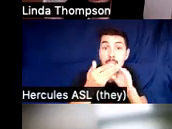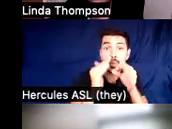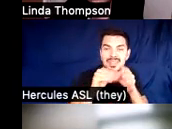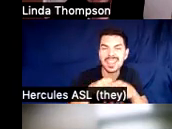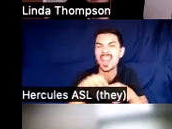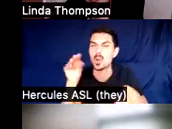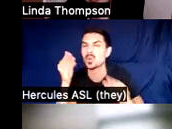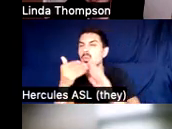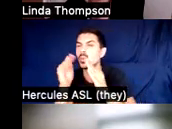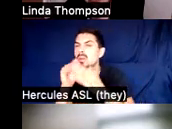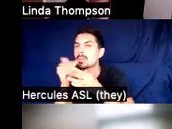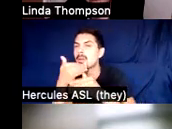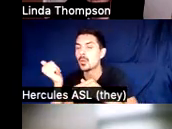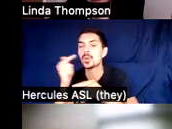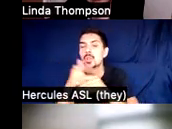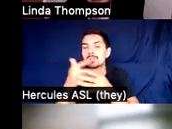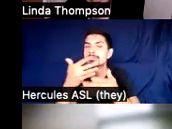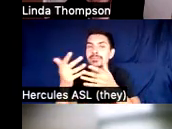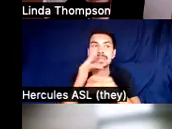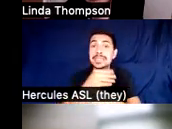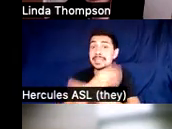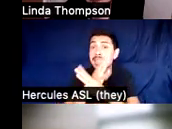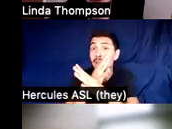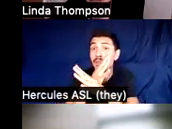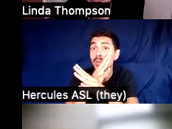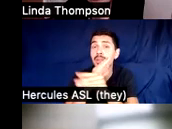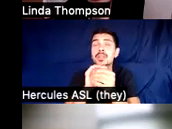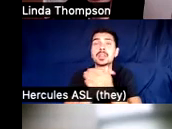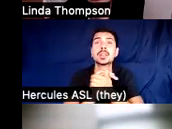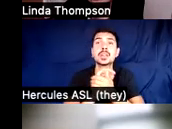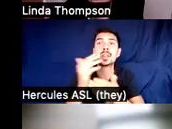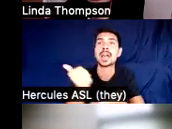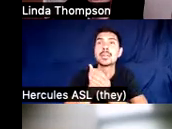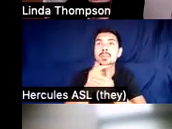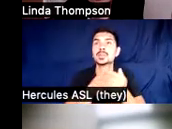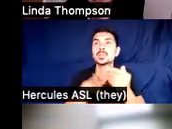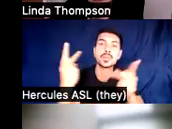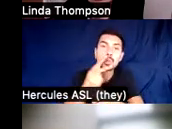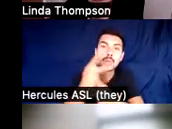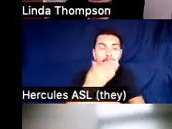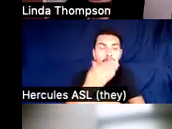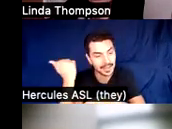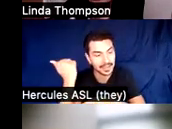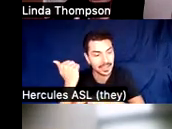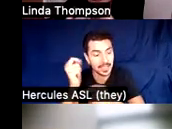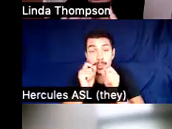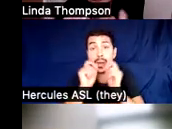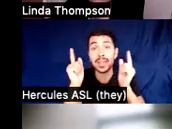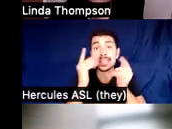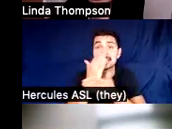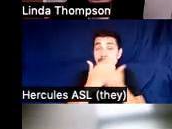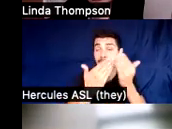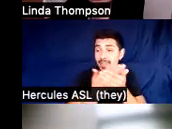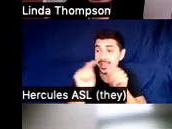could do telehealth with, or somebody that can help us to sort it out. Because surprisingly, some of the things